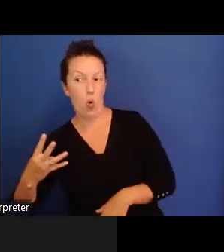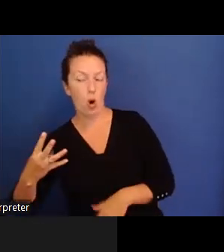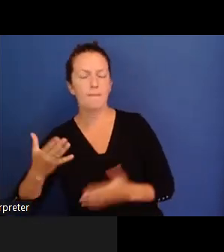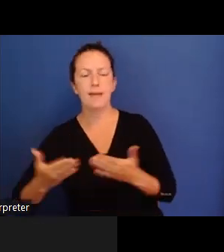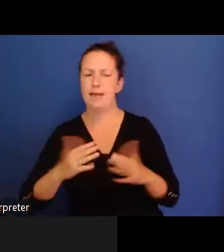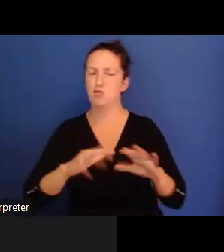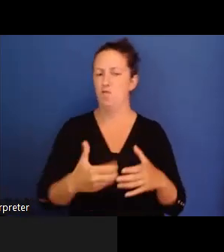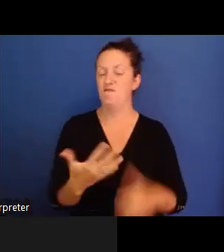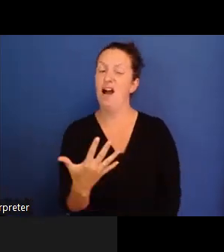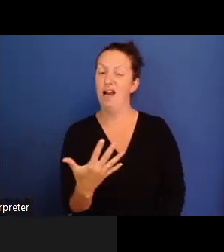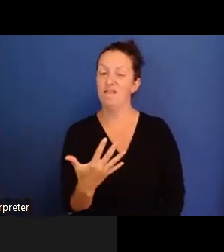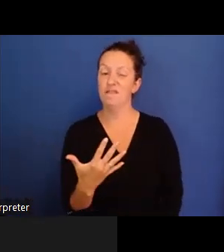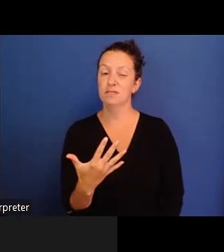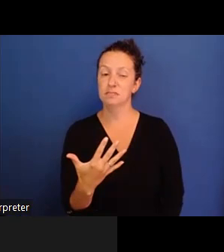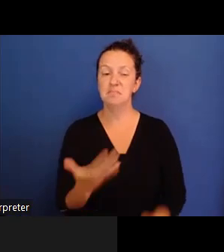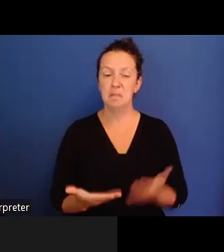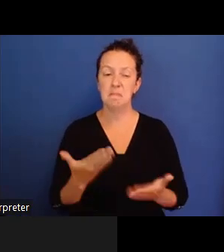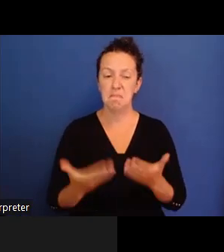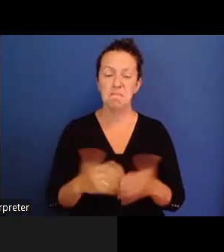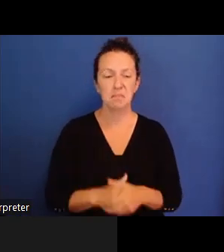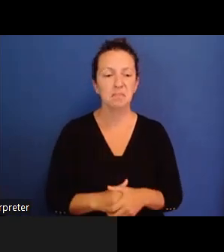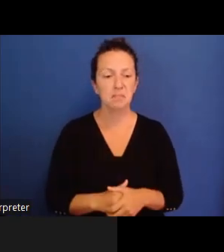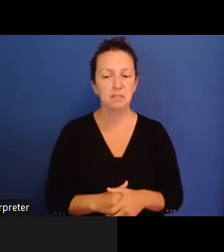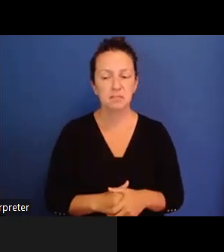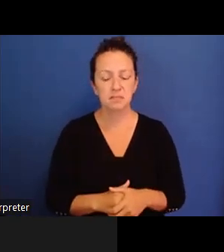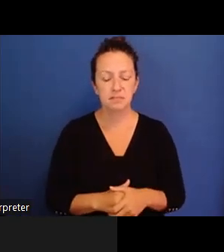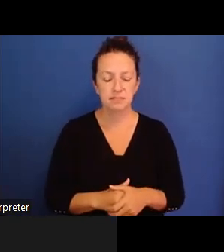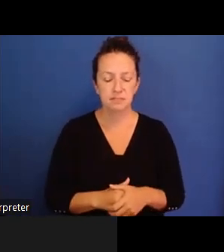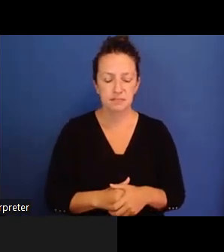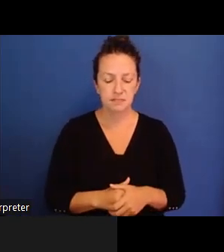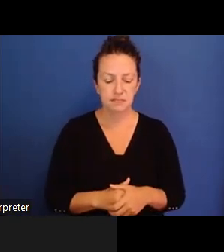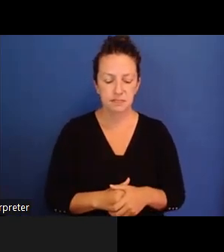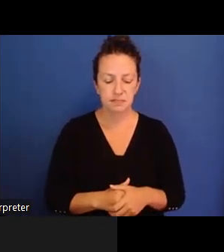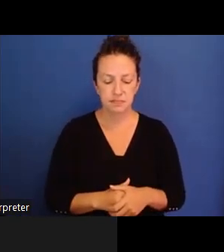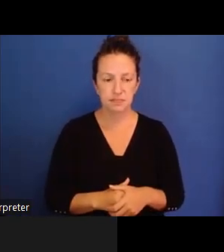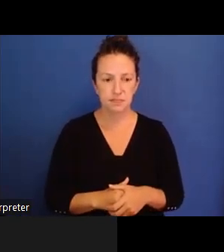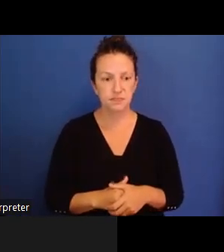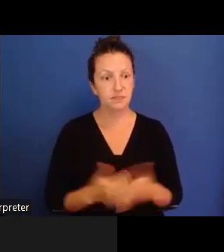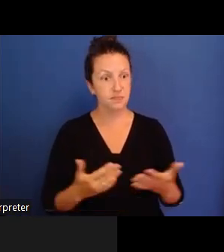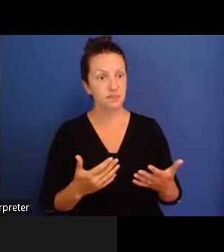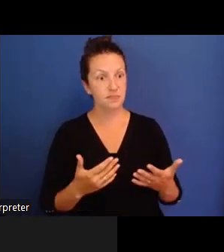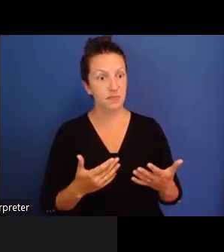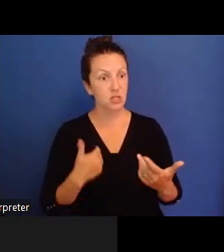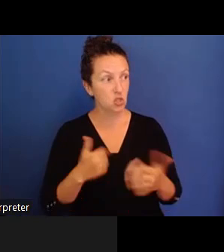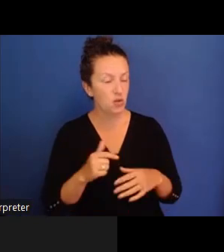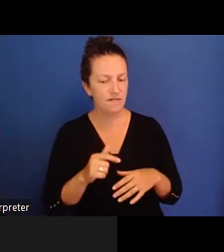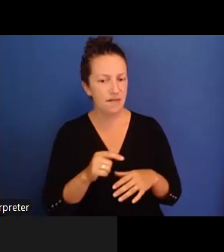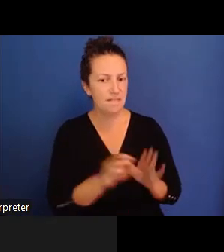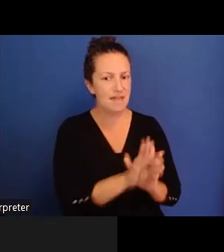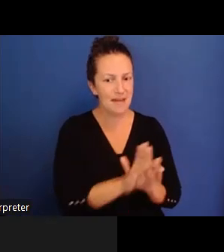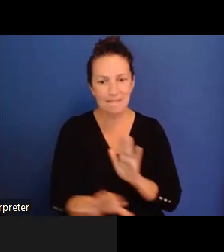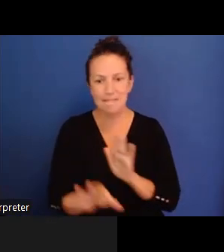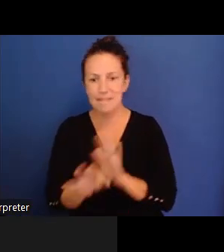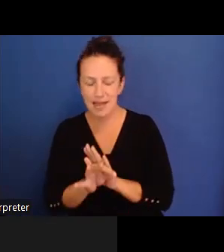5, you Hmm. know. Right, right. I guess by making those choices, we have started our elementary